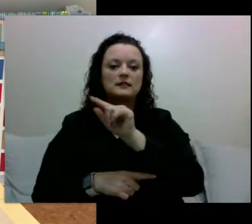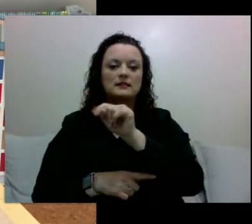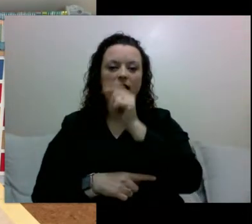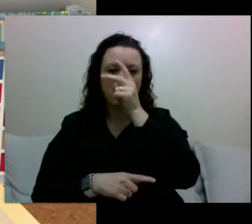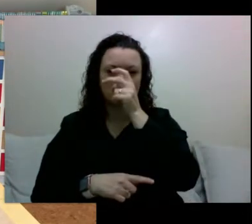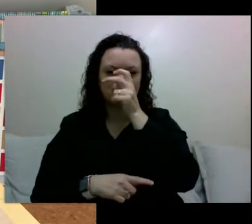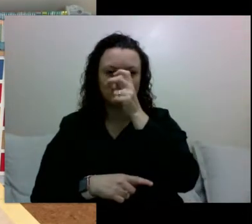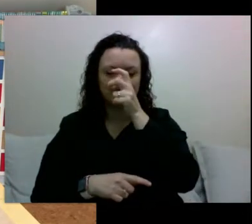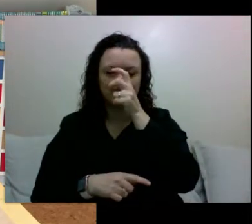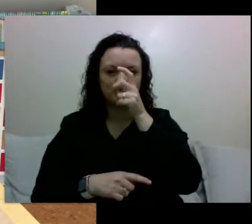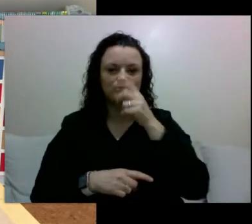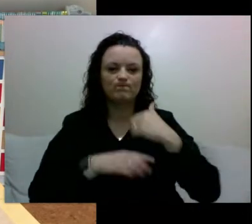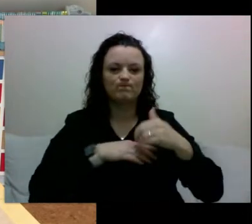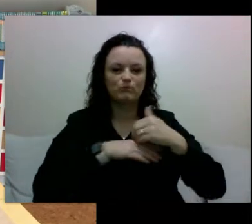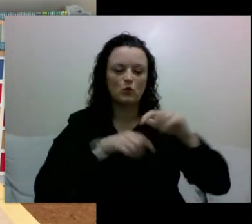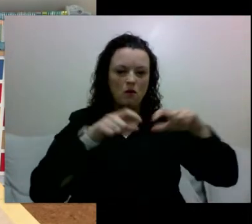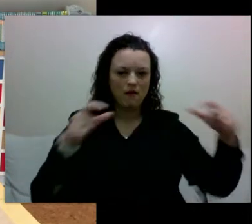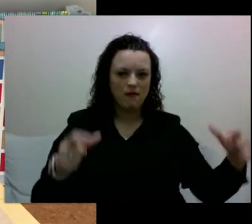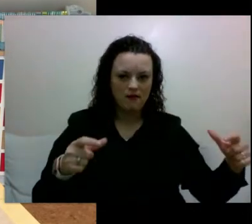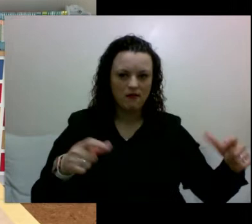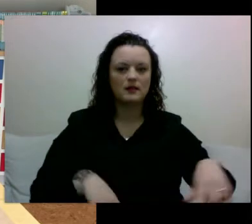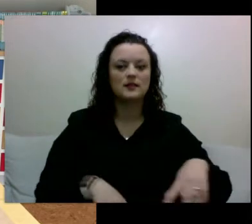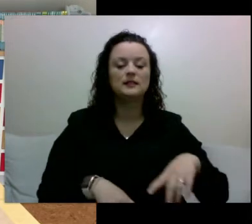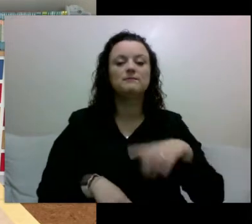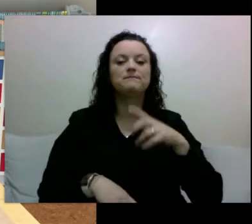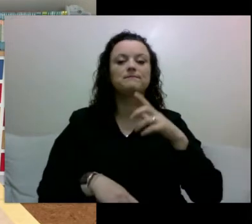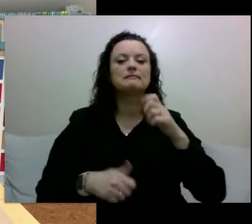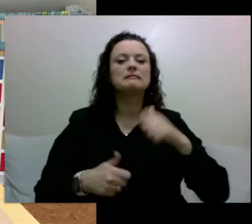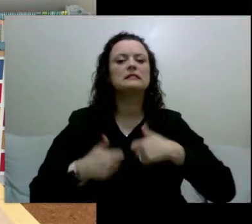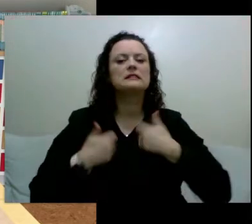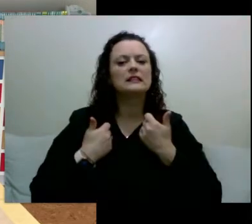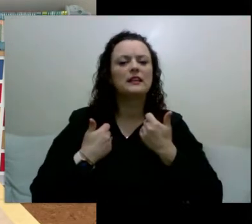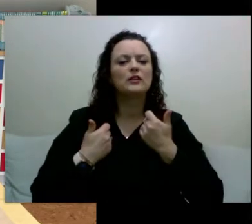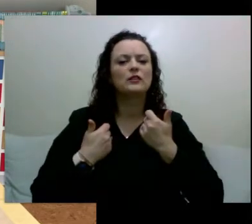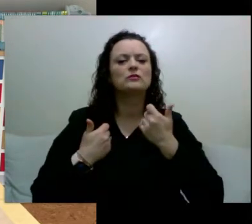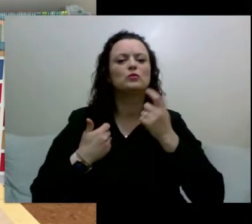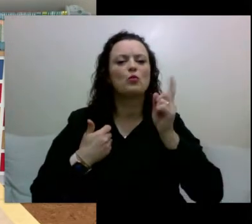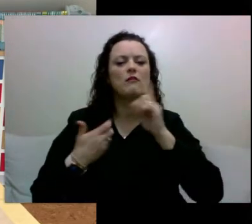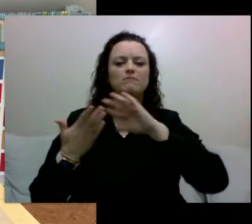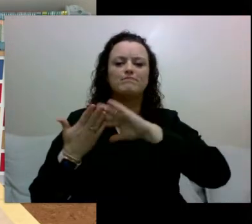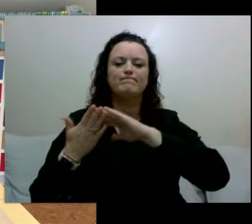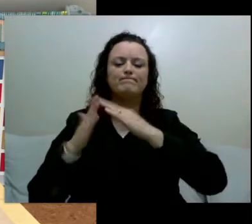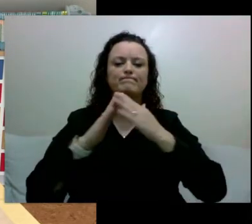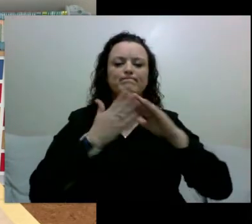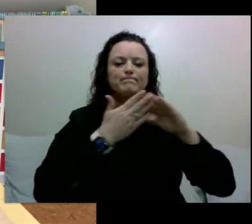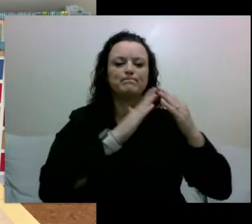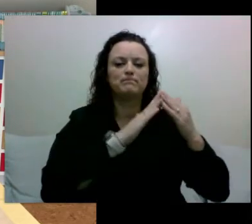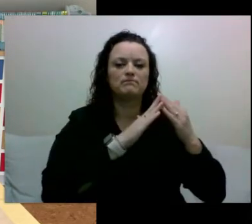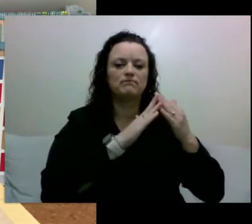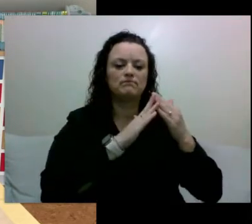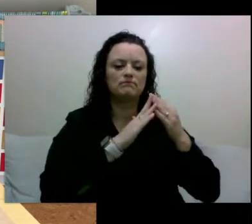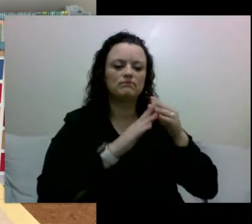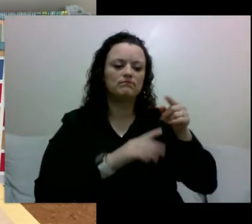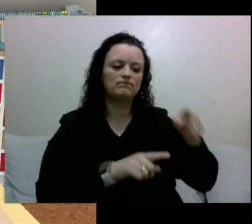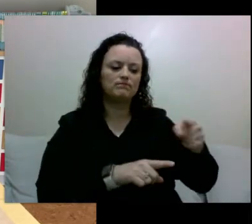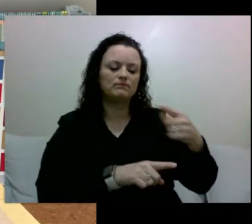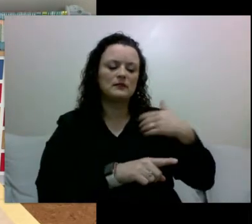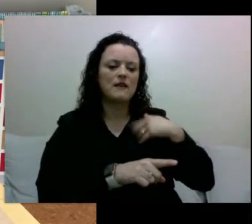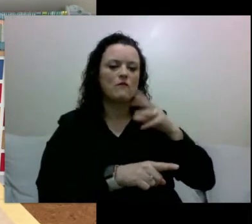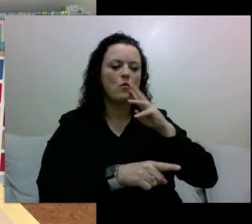lives in a city, and there is a fountain and goes to a